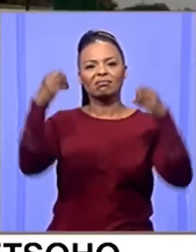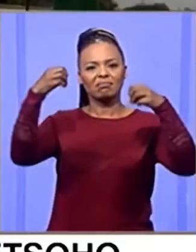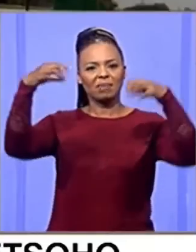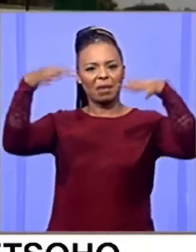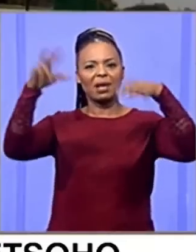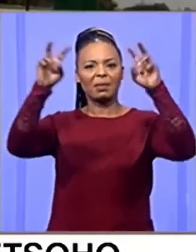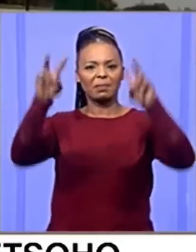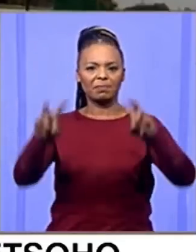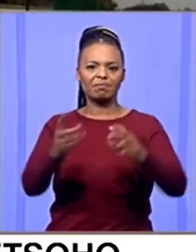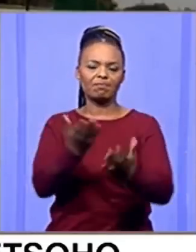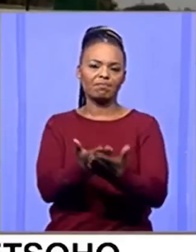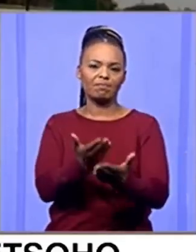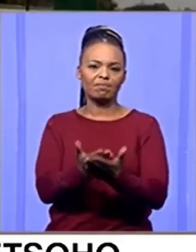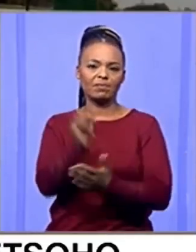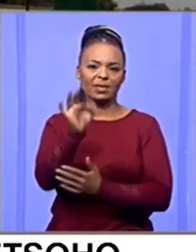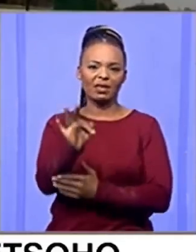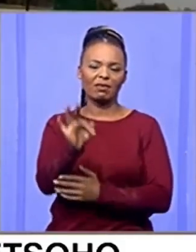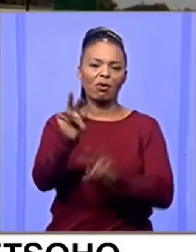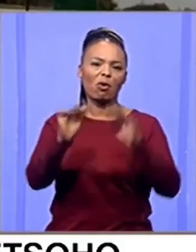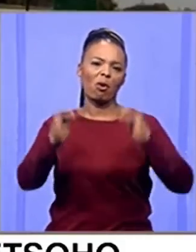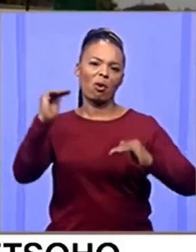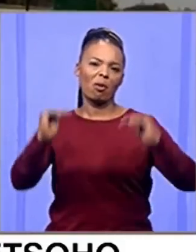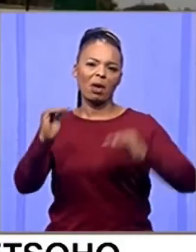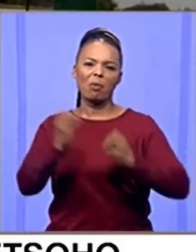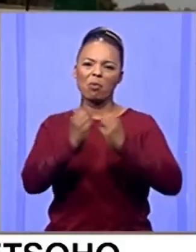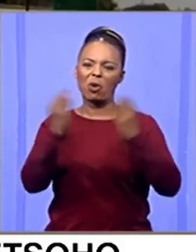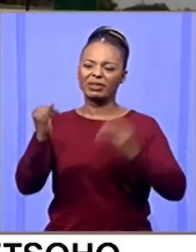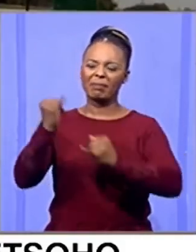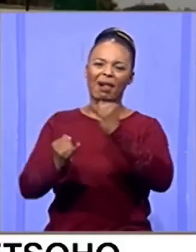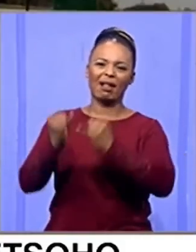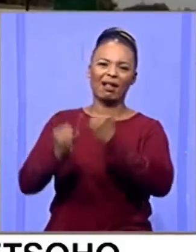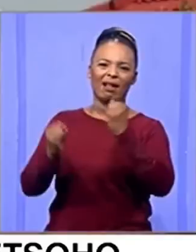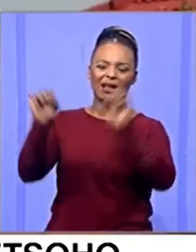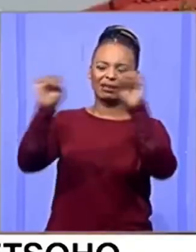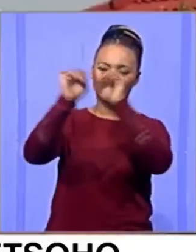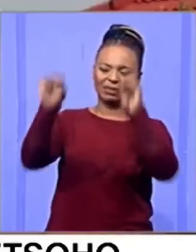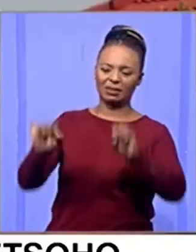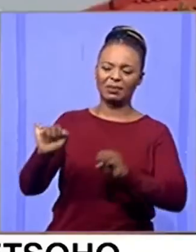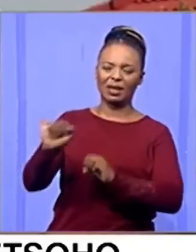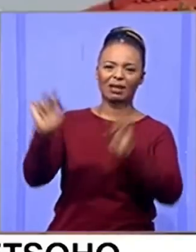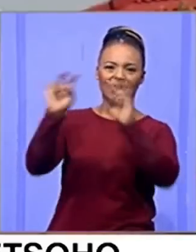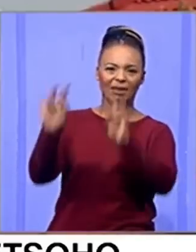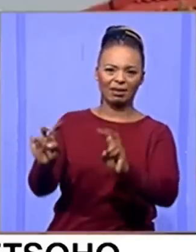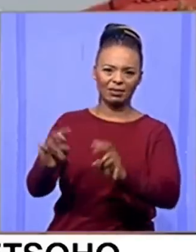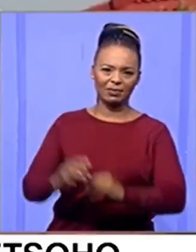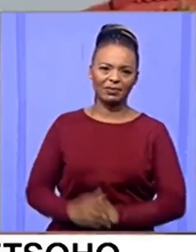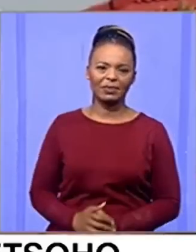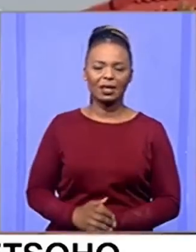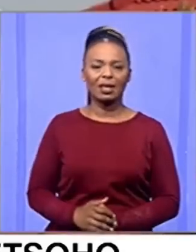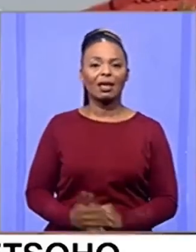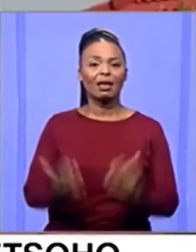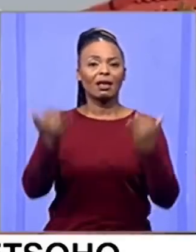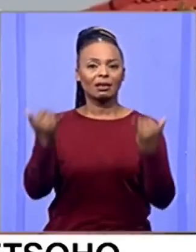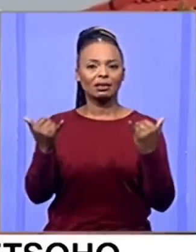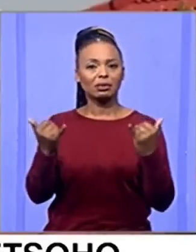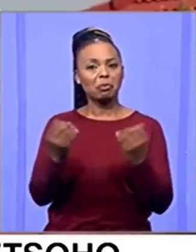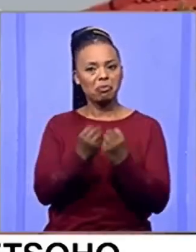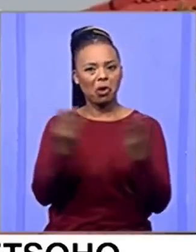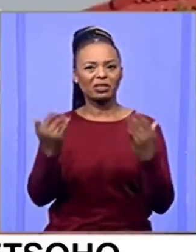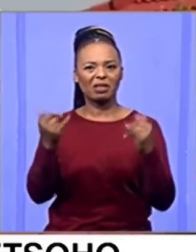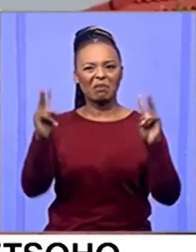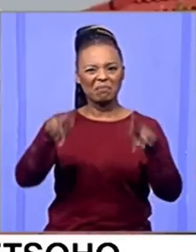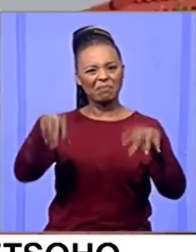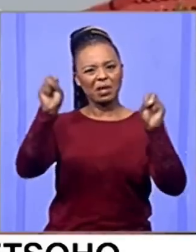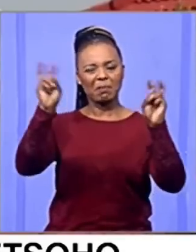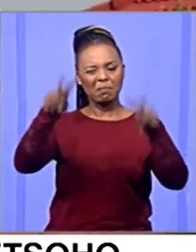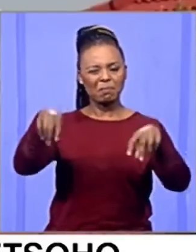motlakase fa go bapisiwa le thebolo e tletseng diphosophoso ka ntlha ya kgaogo ya tlamelo ya motlakase. Go oketsega ga dikgaogo tsa tlamelo